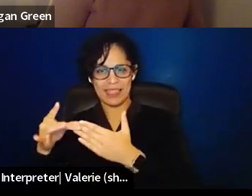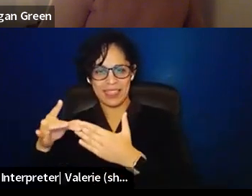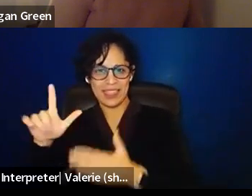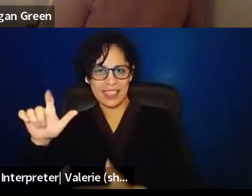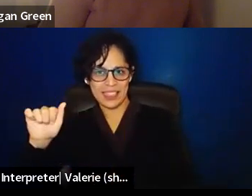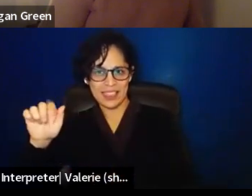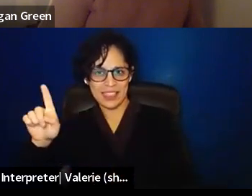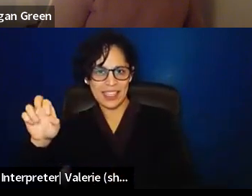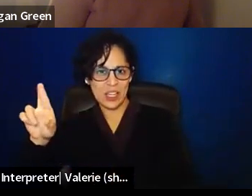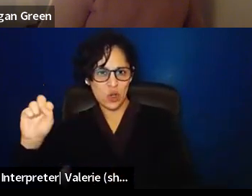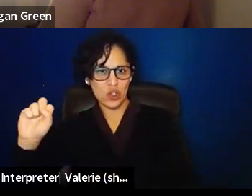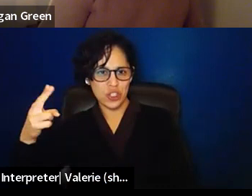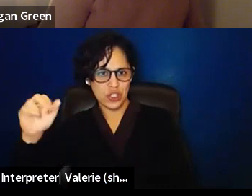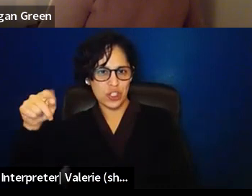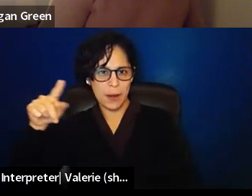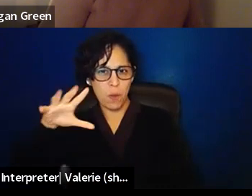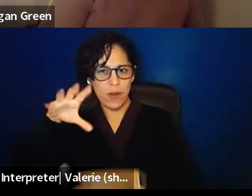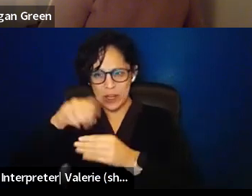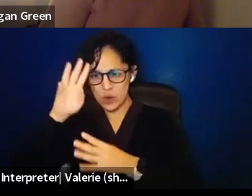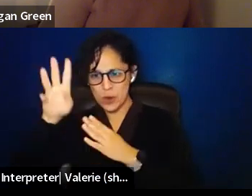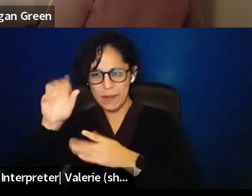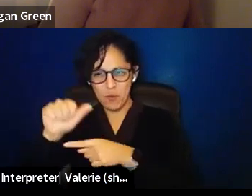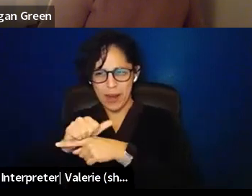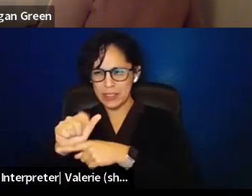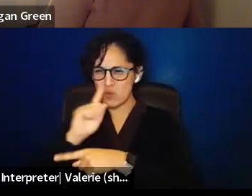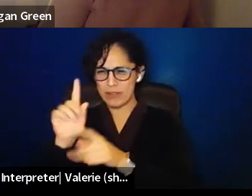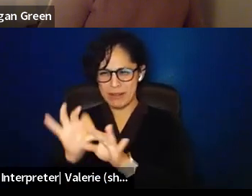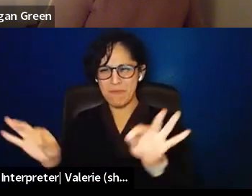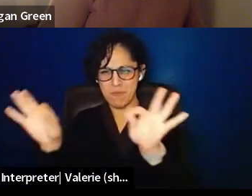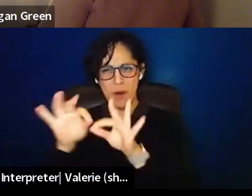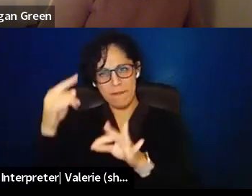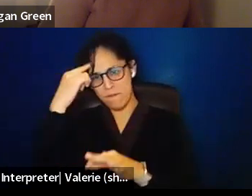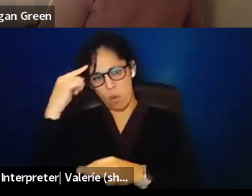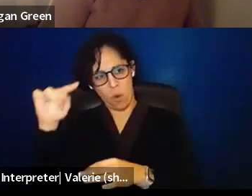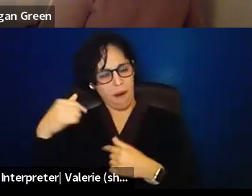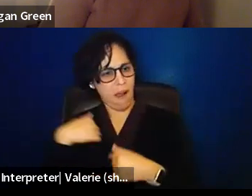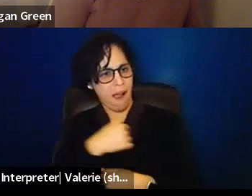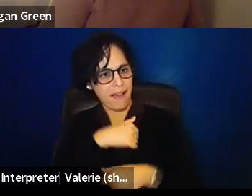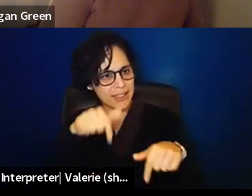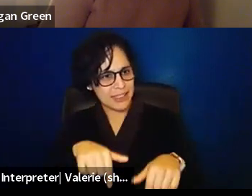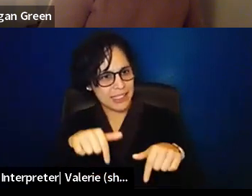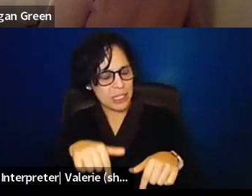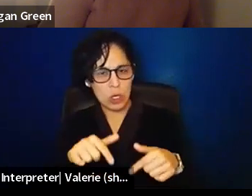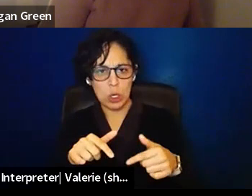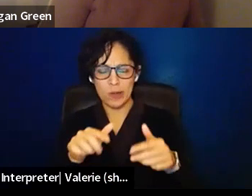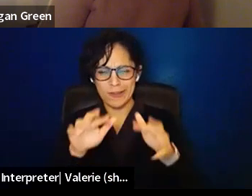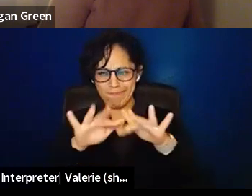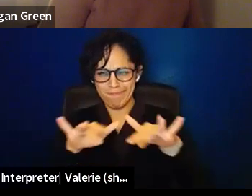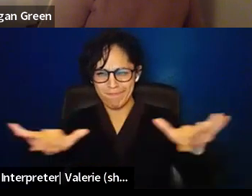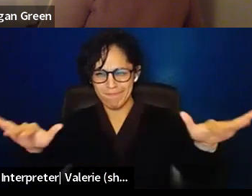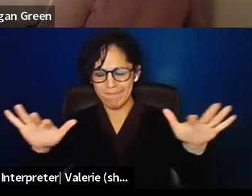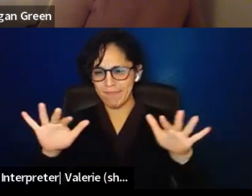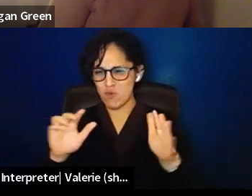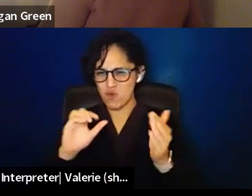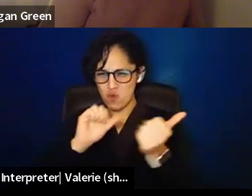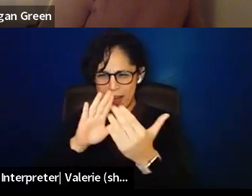practice, I think is something that it's very important for us in our myriad ways of expressing it to